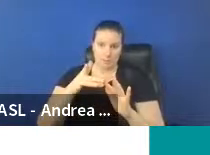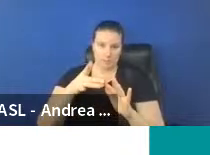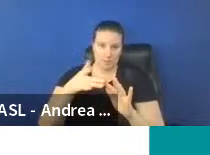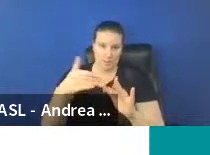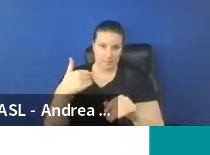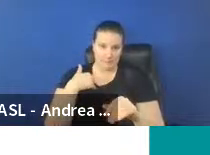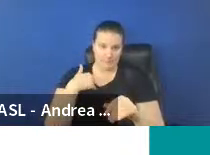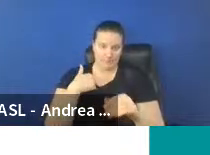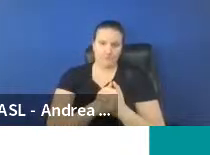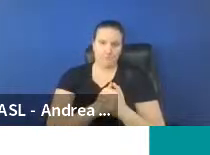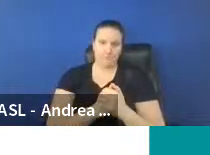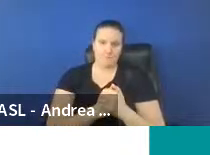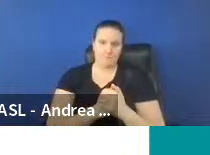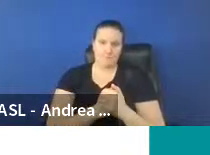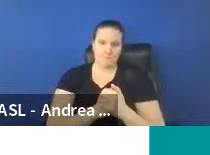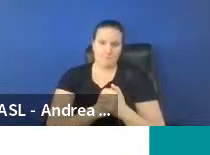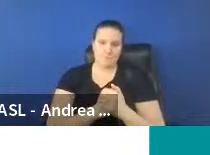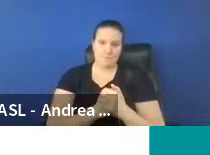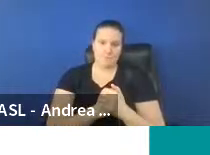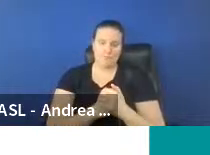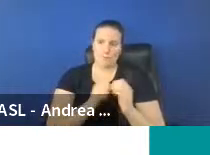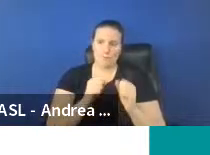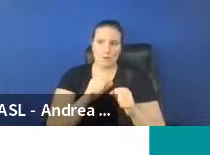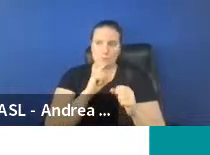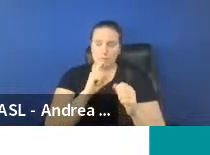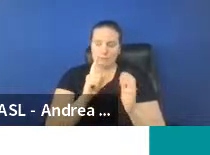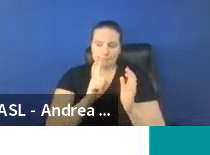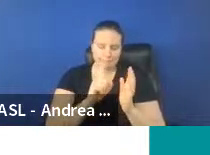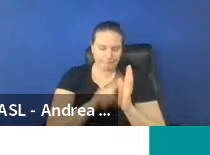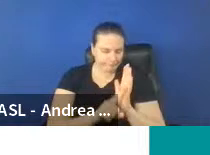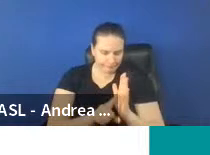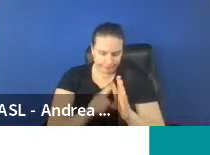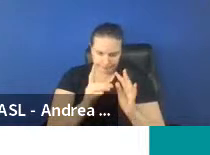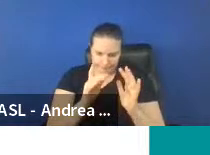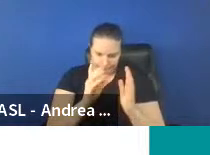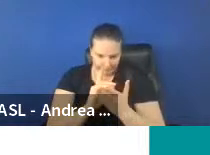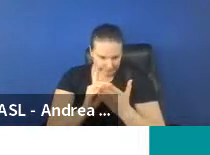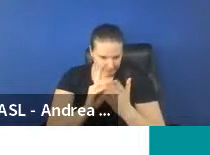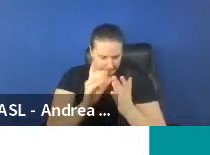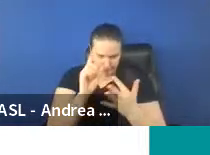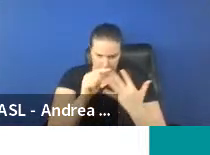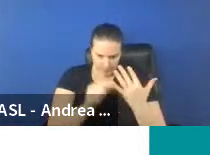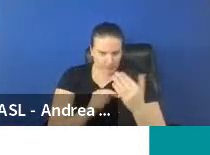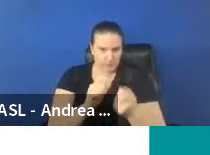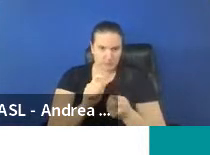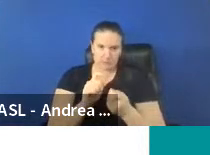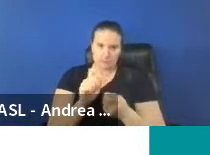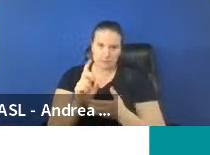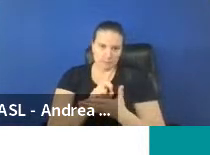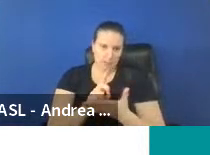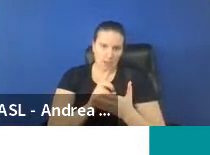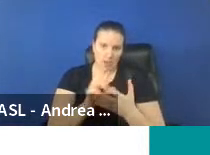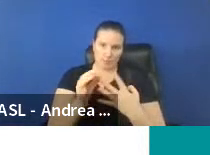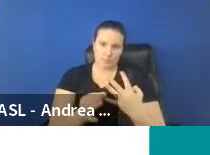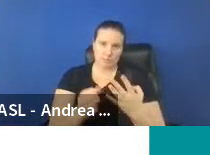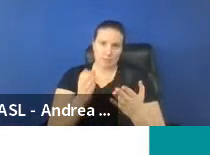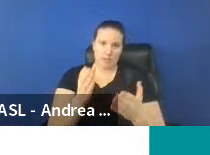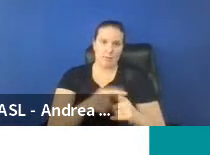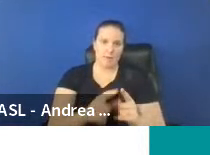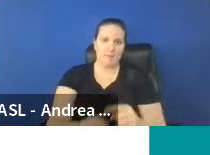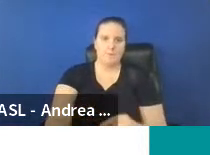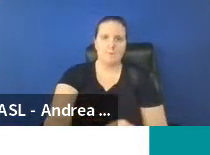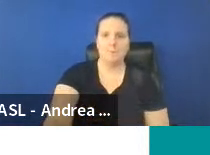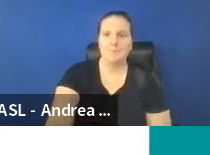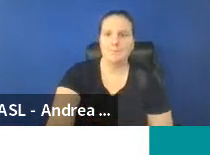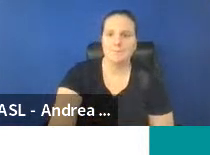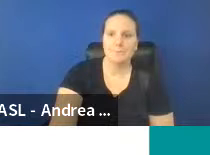and you can really dig into the details on all of the design options in there, but these were some of